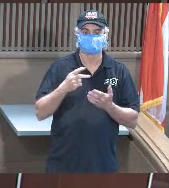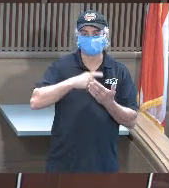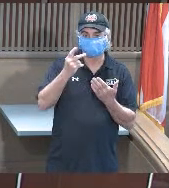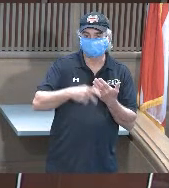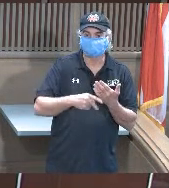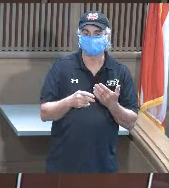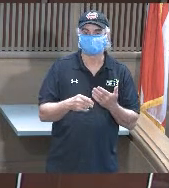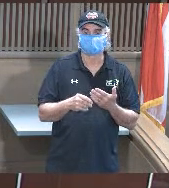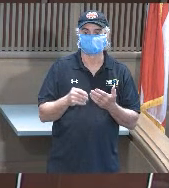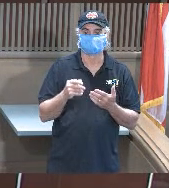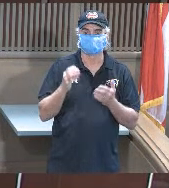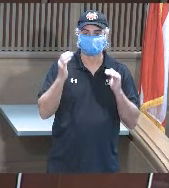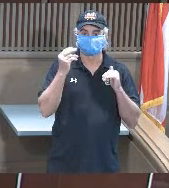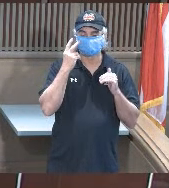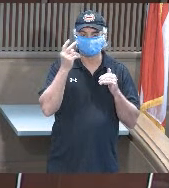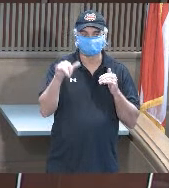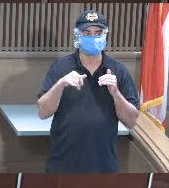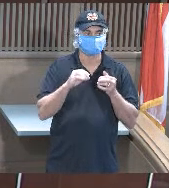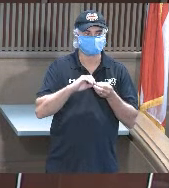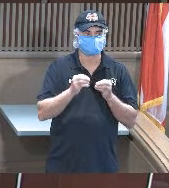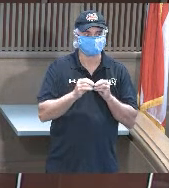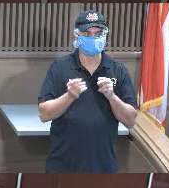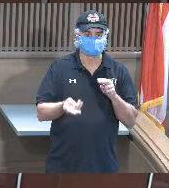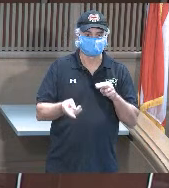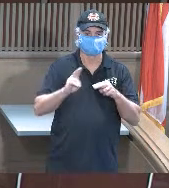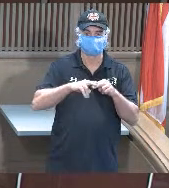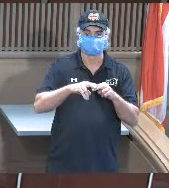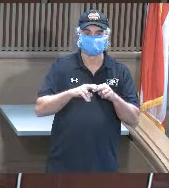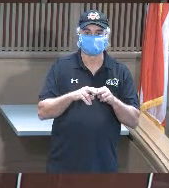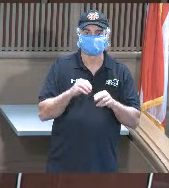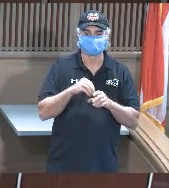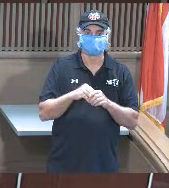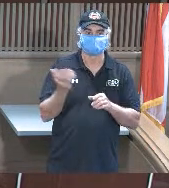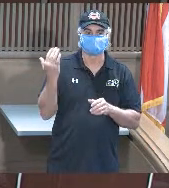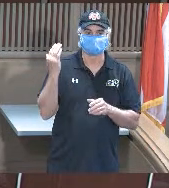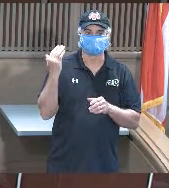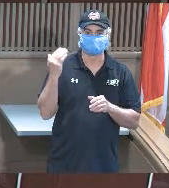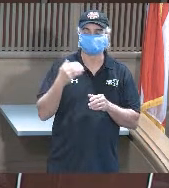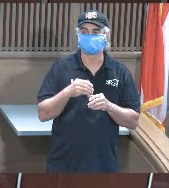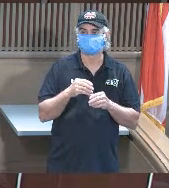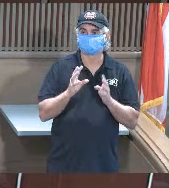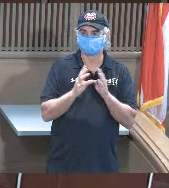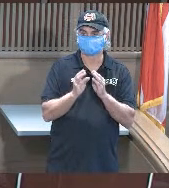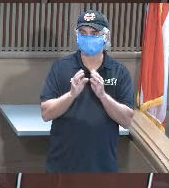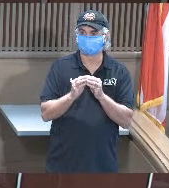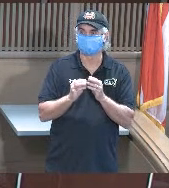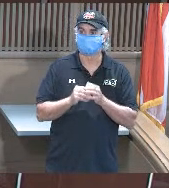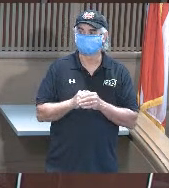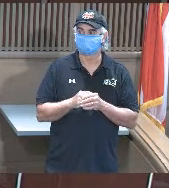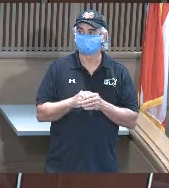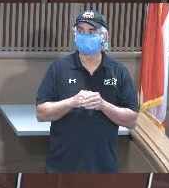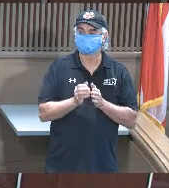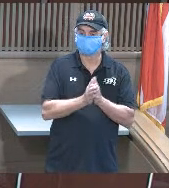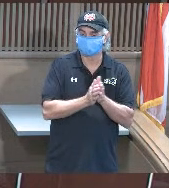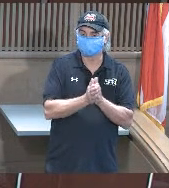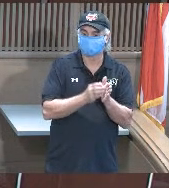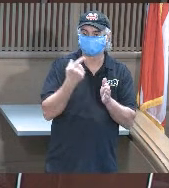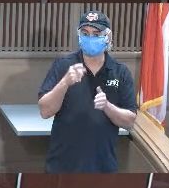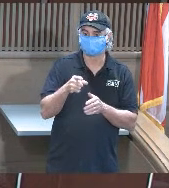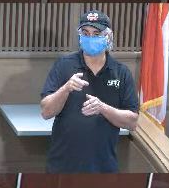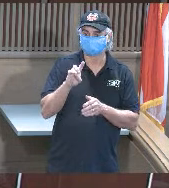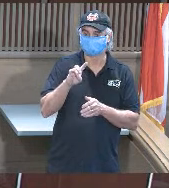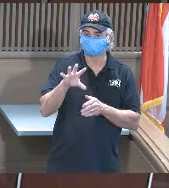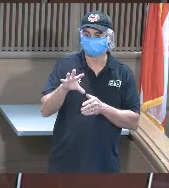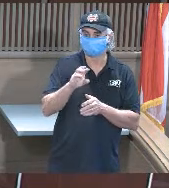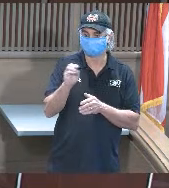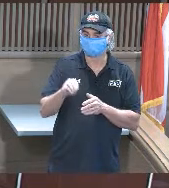As we have discussed in previous press conferences, the Strive for 75 campaign